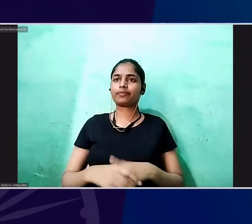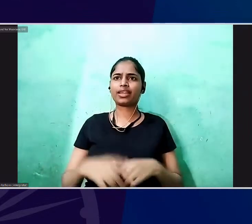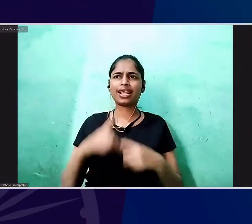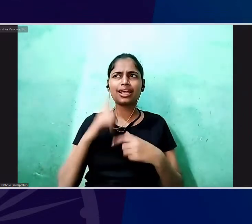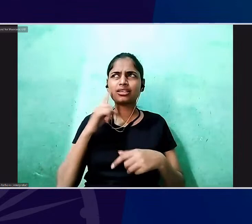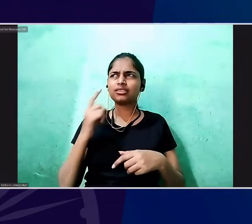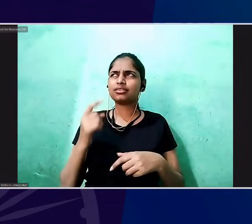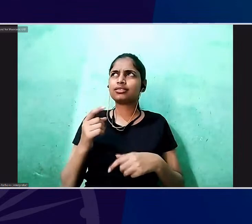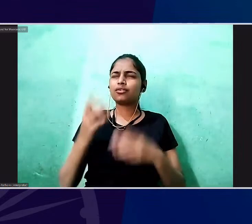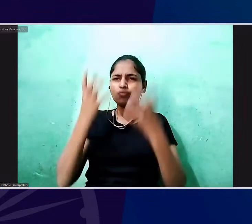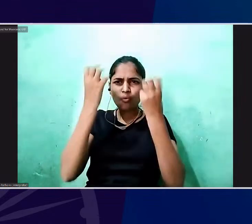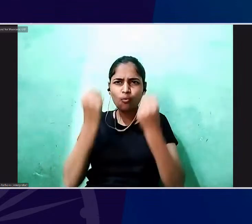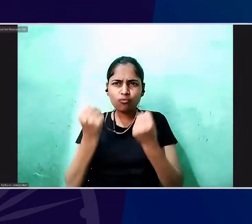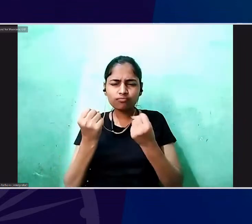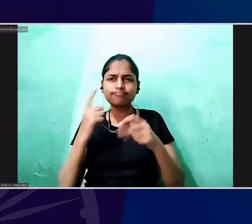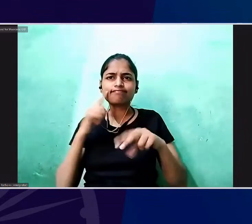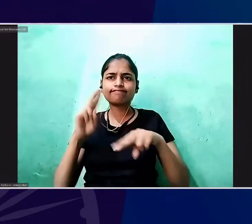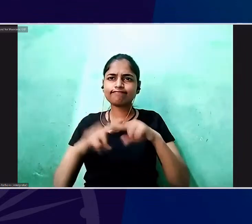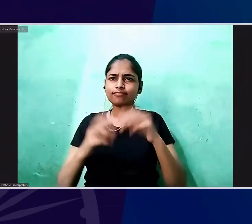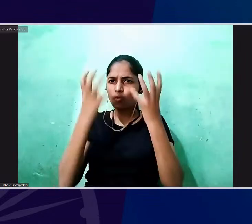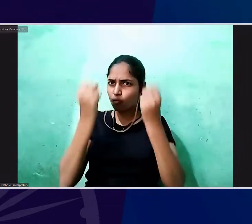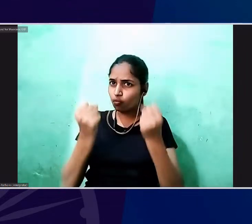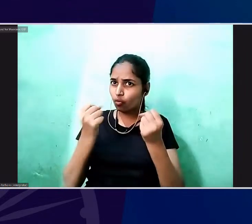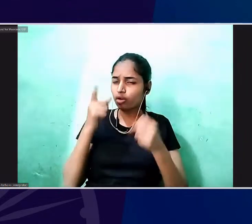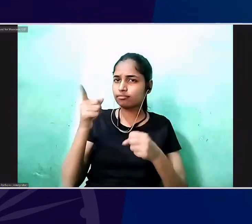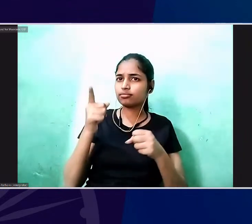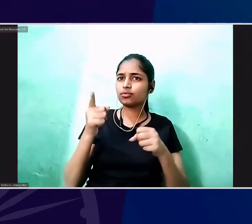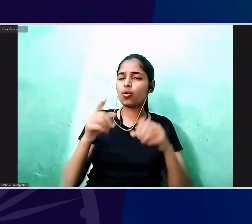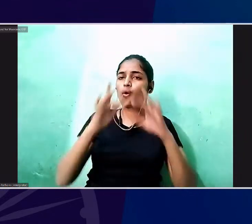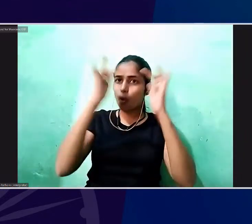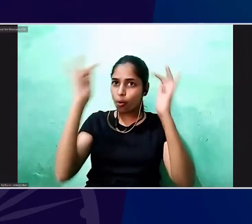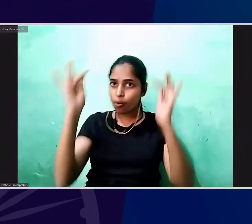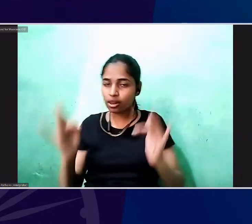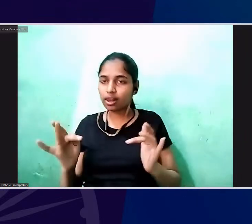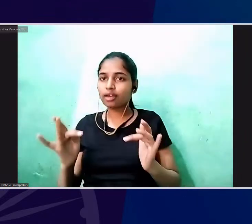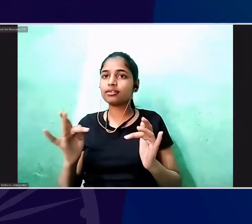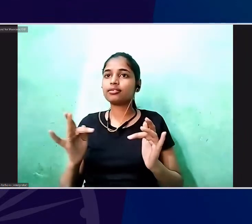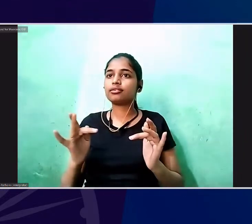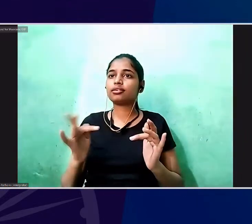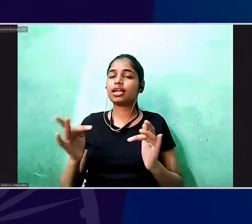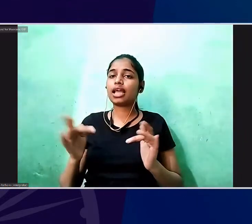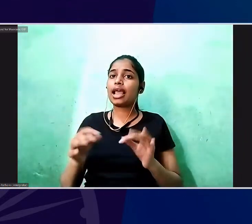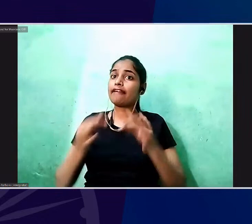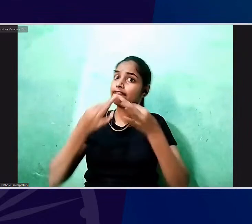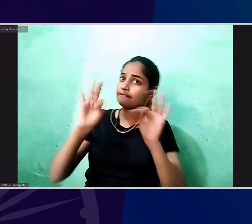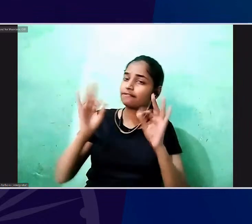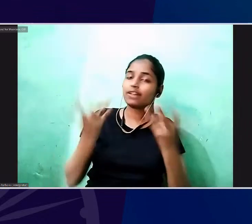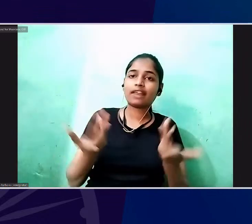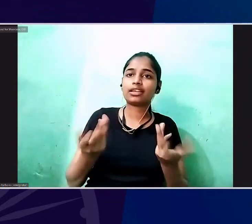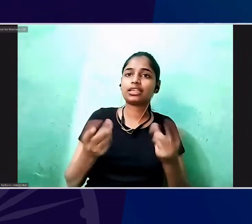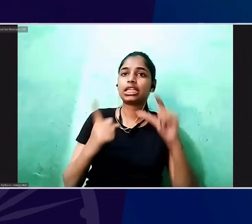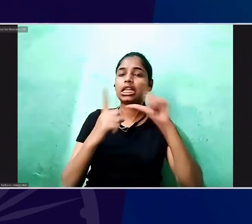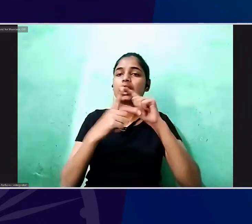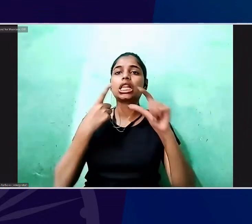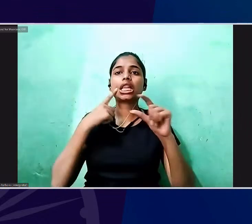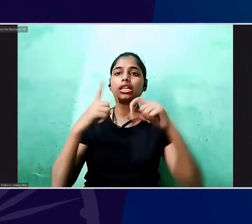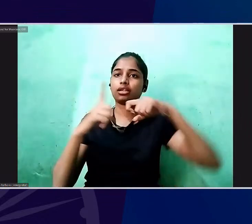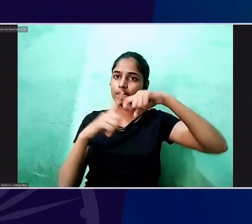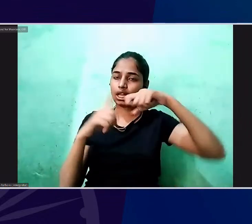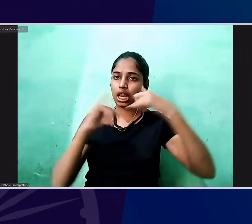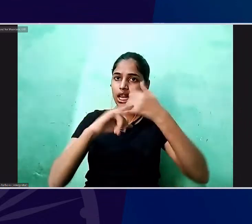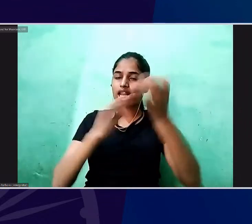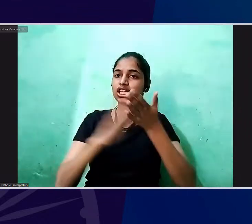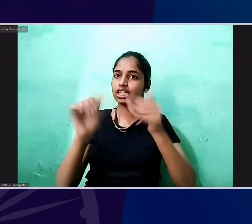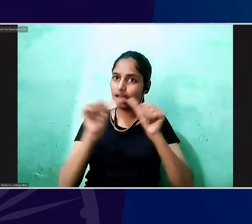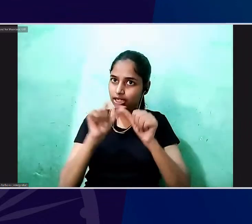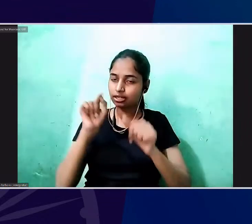copy of the books in PDF version, you can also download it for free from Diksha, NCERT ePathshala and mobile app. So dear